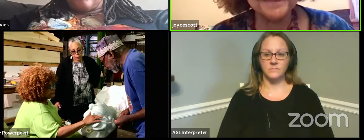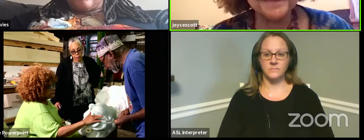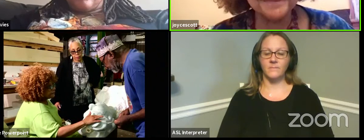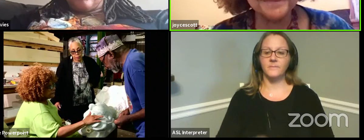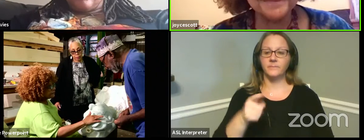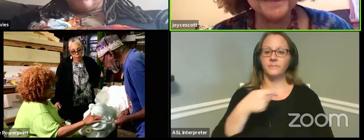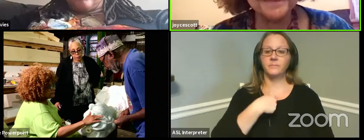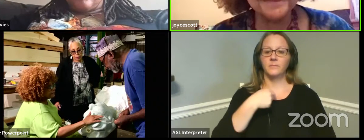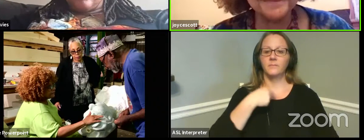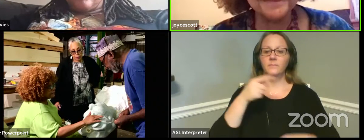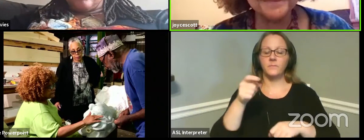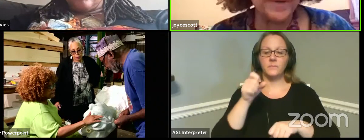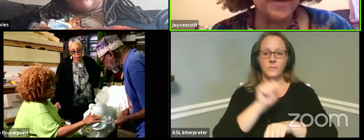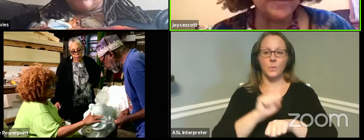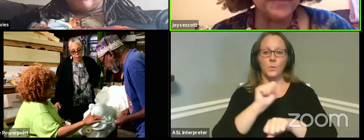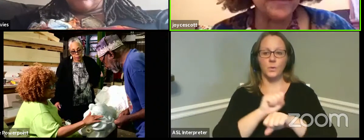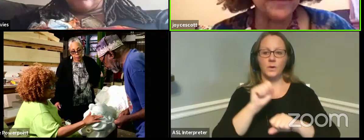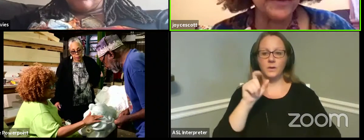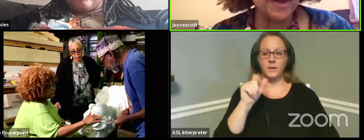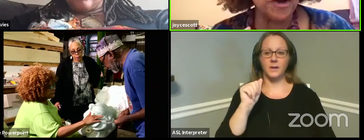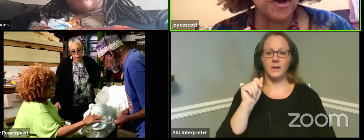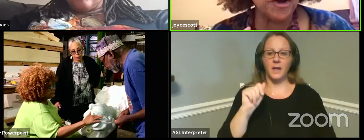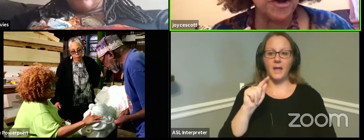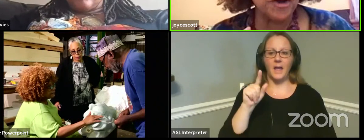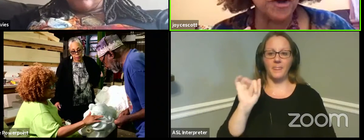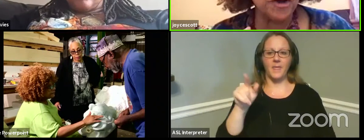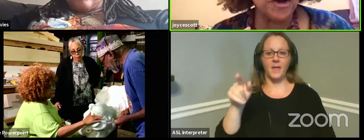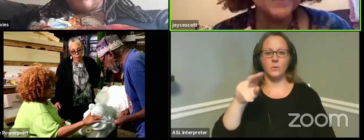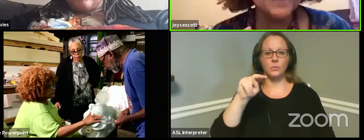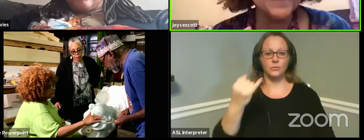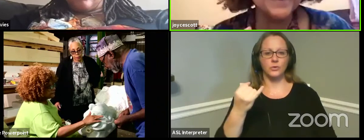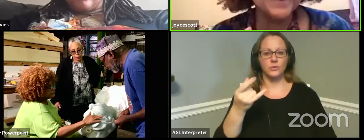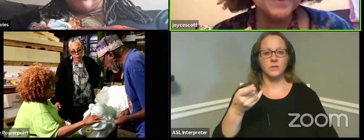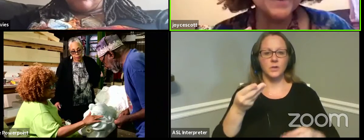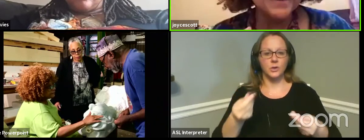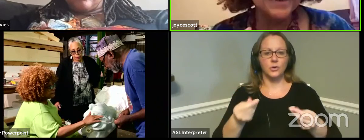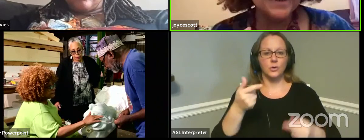That's me working at Grounds for Sculpture.